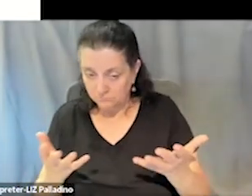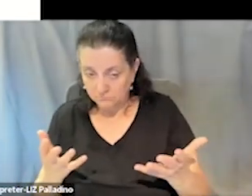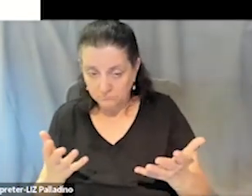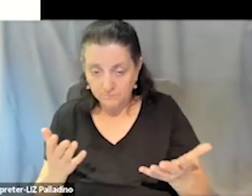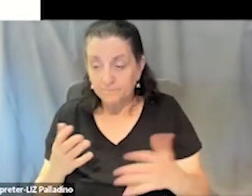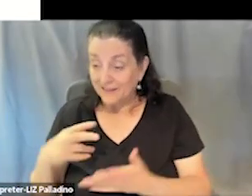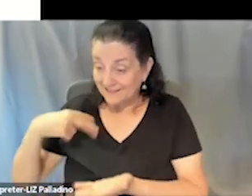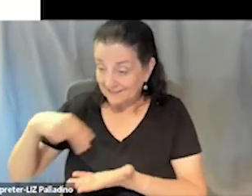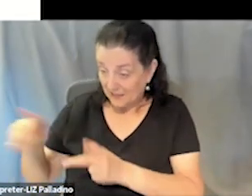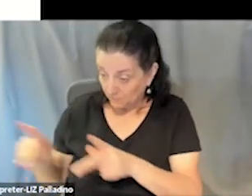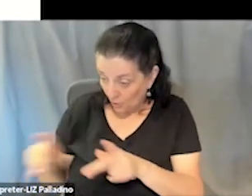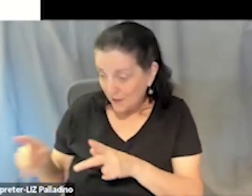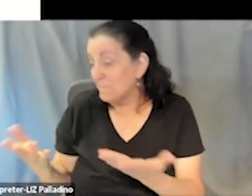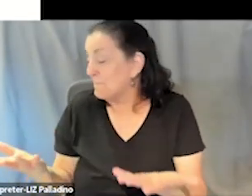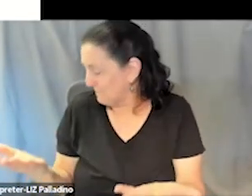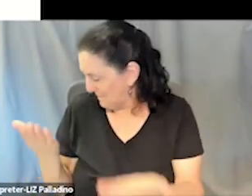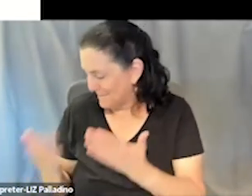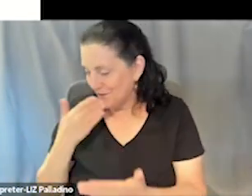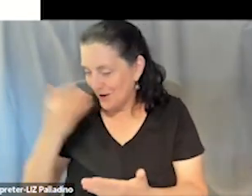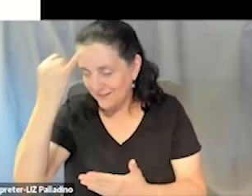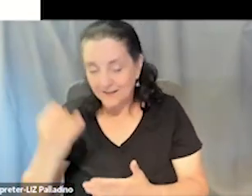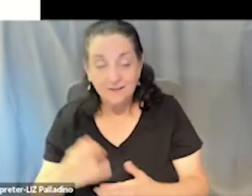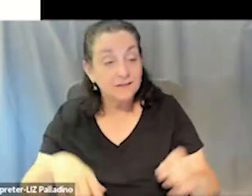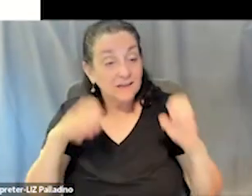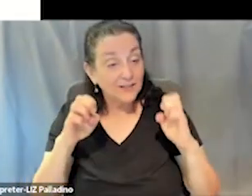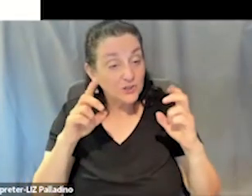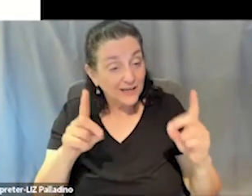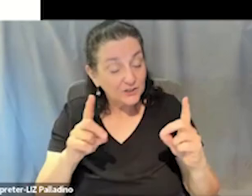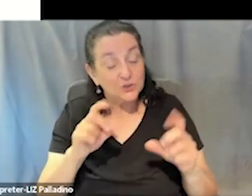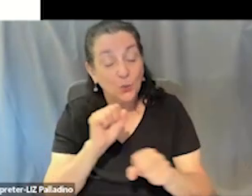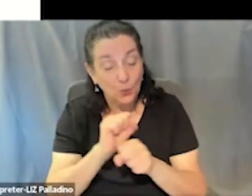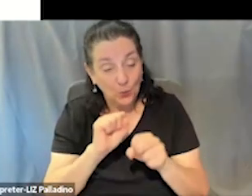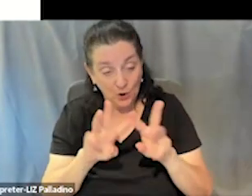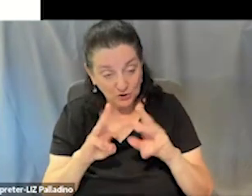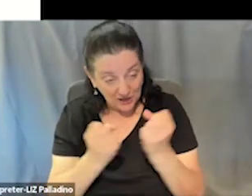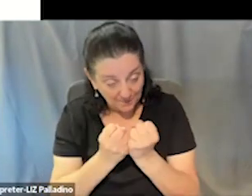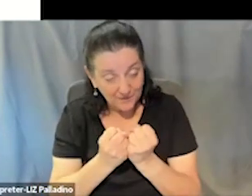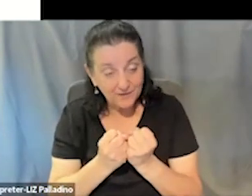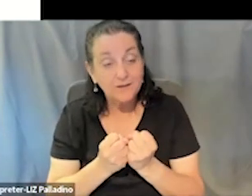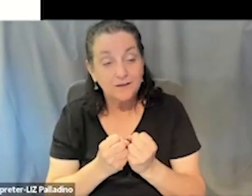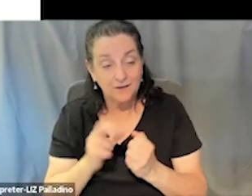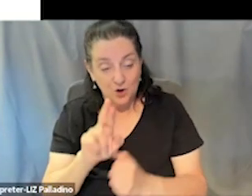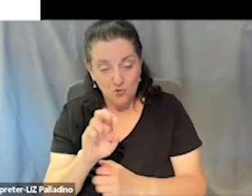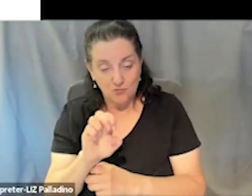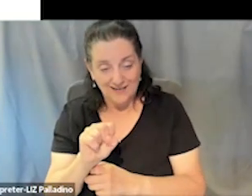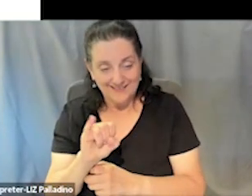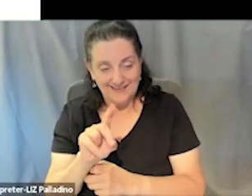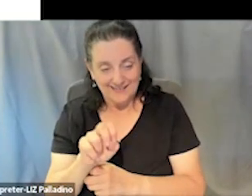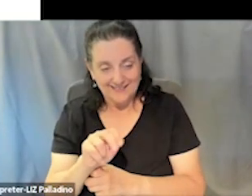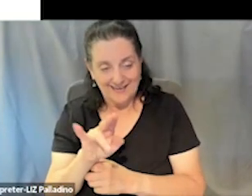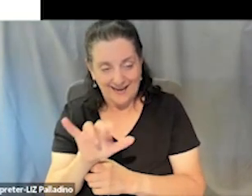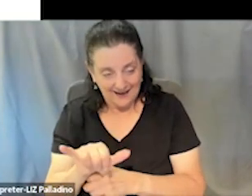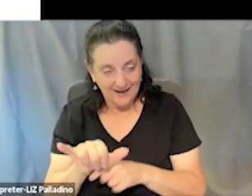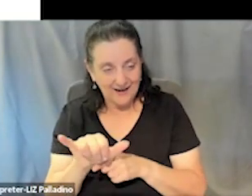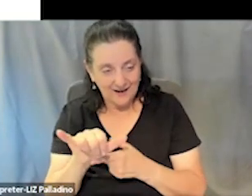shared, then I'll. Yes, educational workshop residencies. That's a great opportunity.